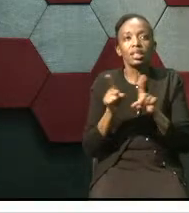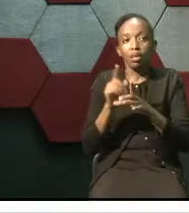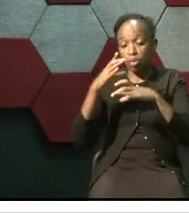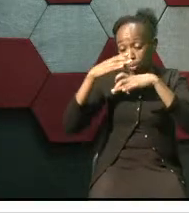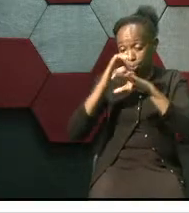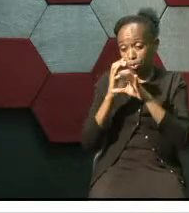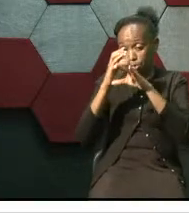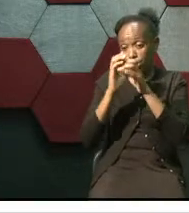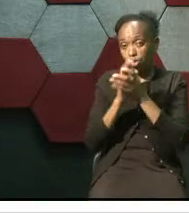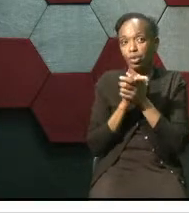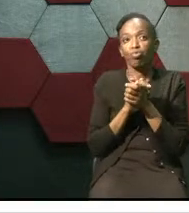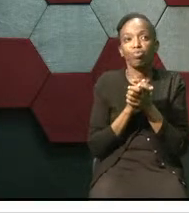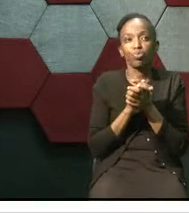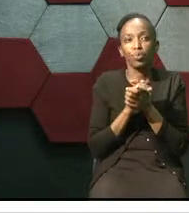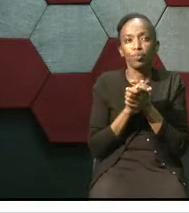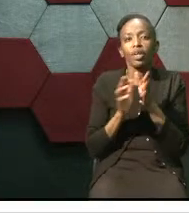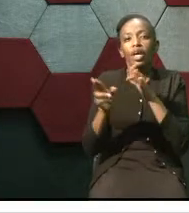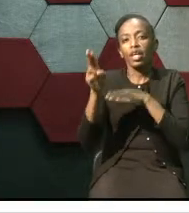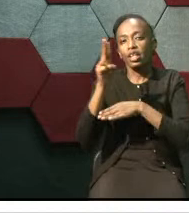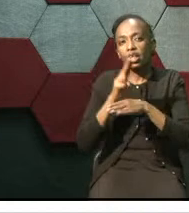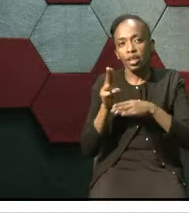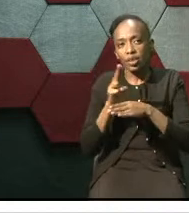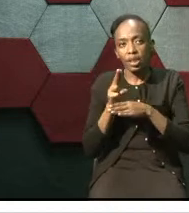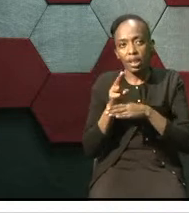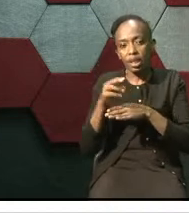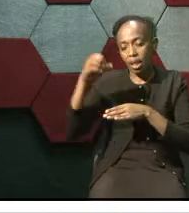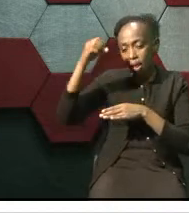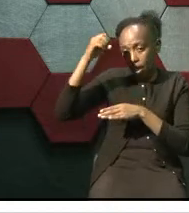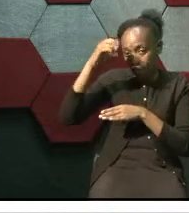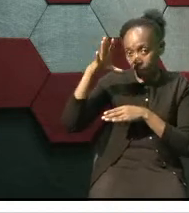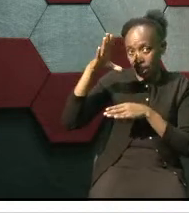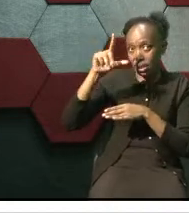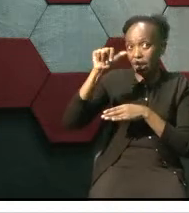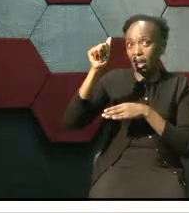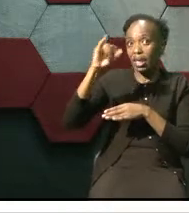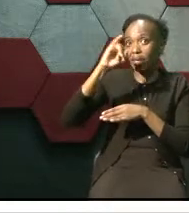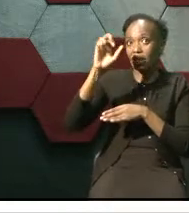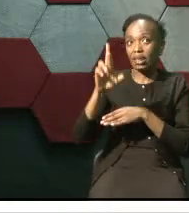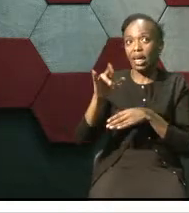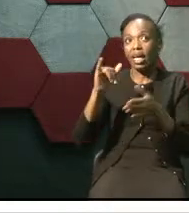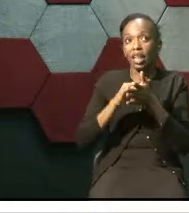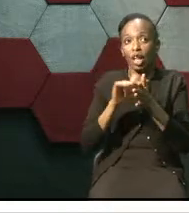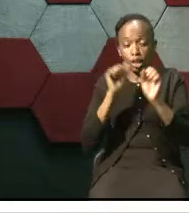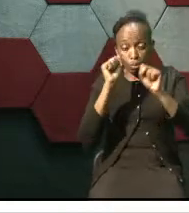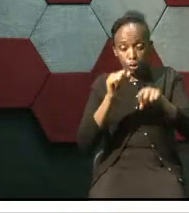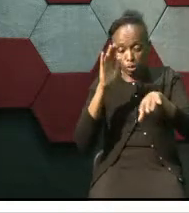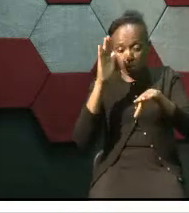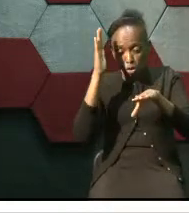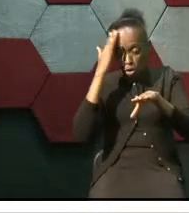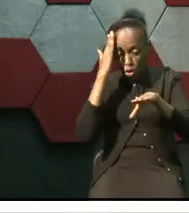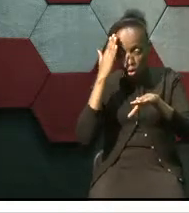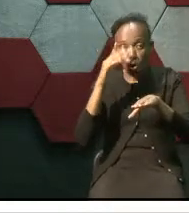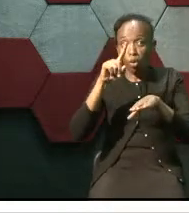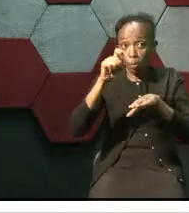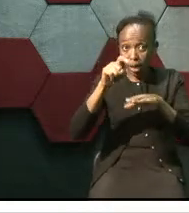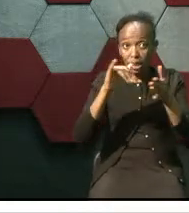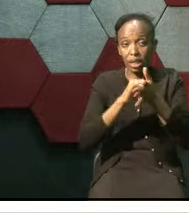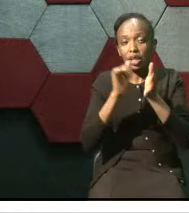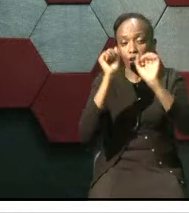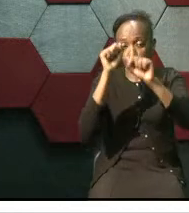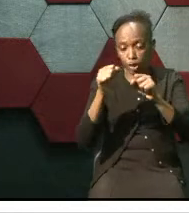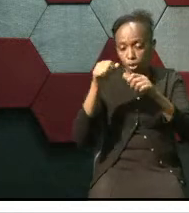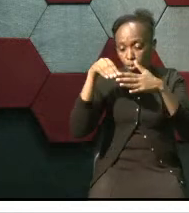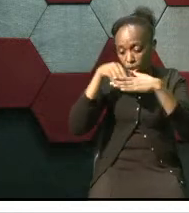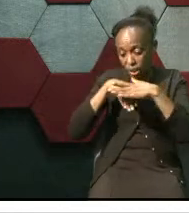microscopy, it uses laser lights which excite any bacteria and viruses that may be